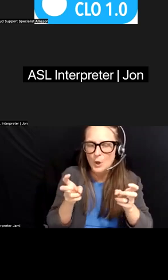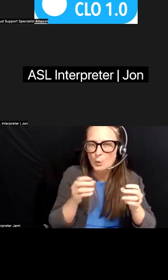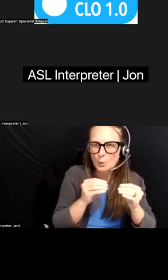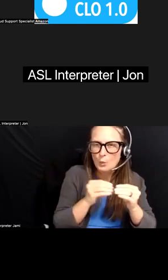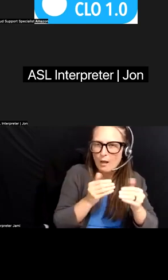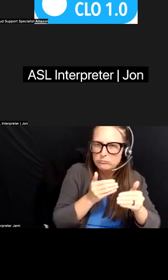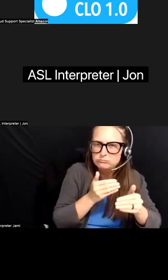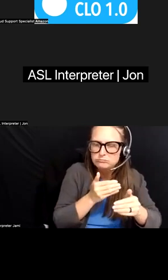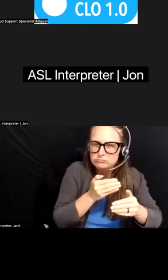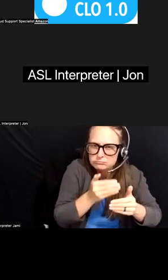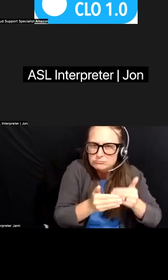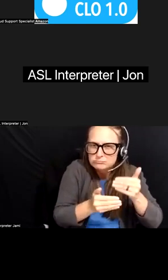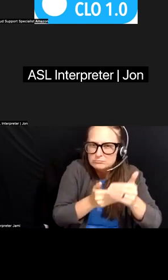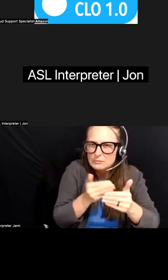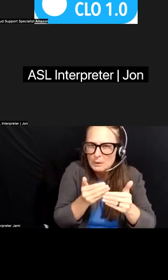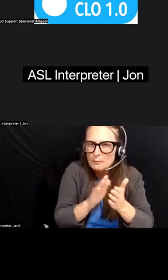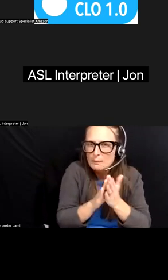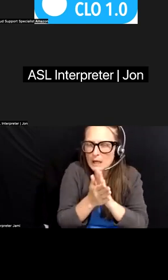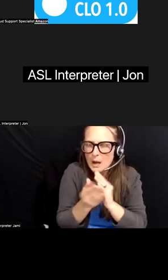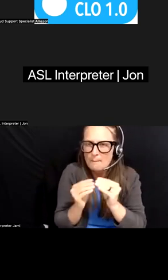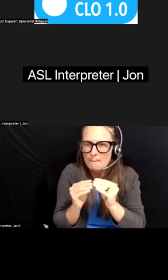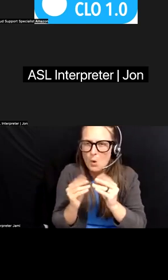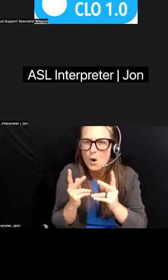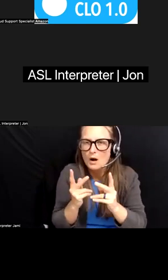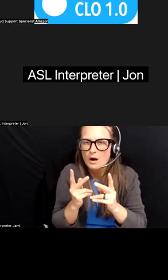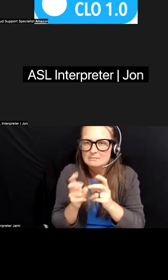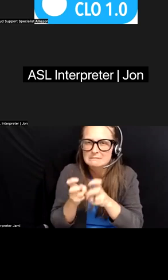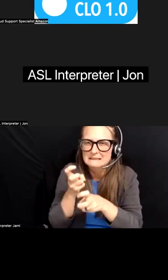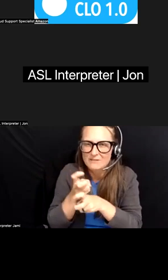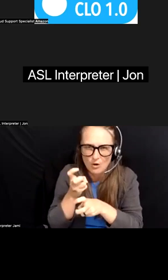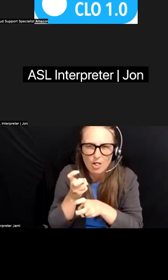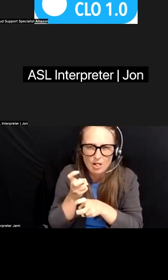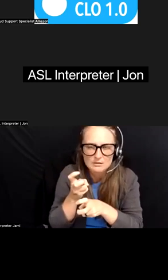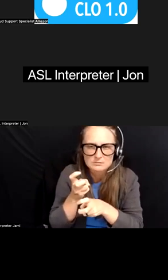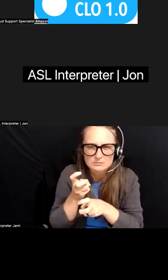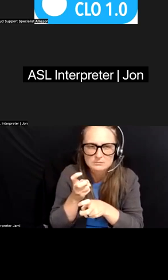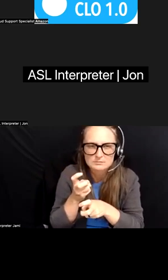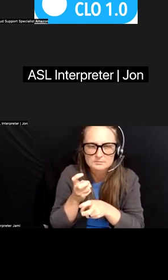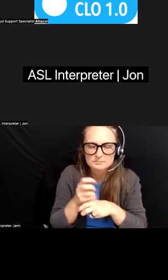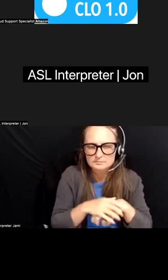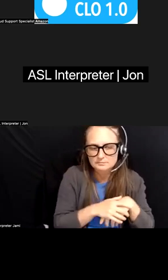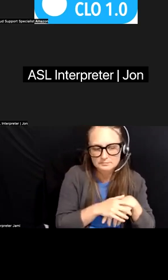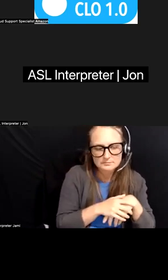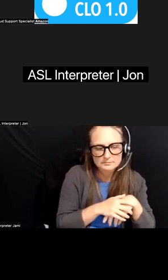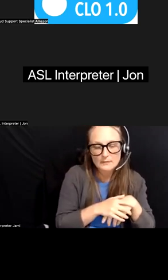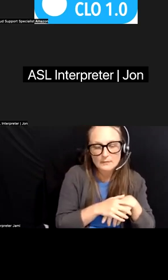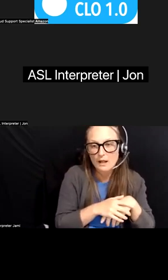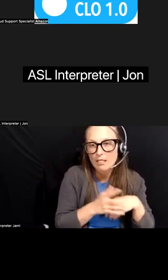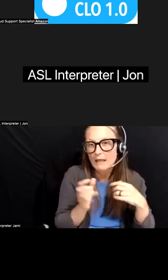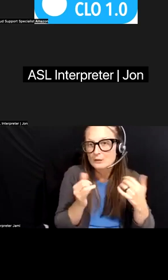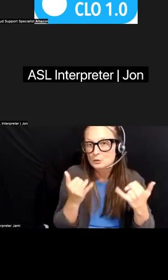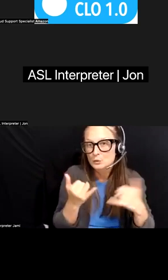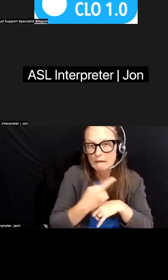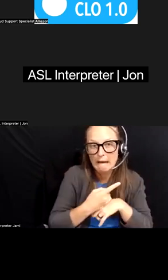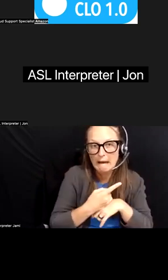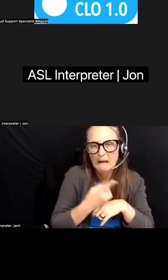difficult as you progress in the sections. So some days like today you might say, oh,